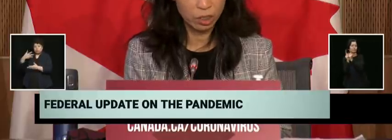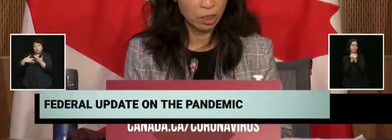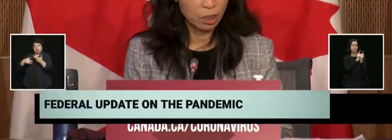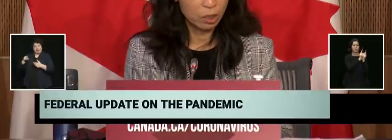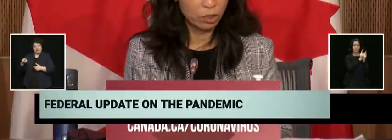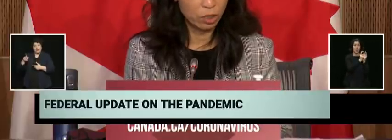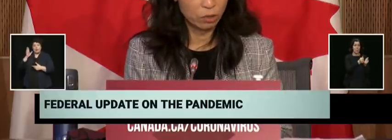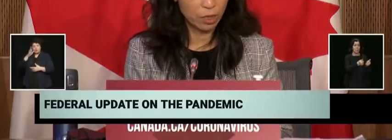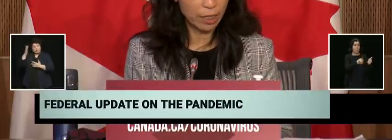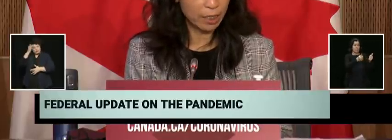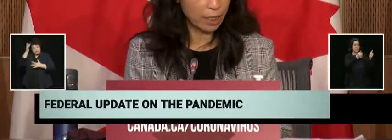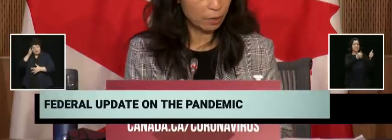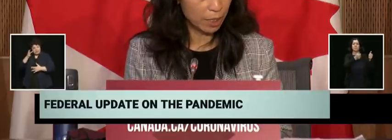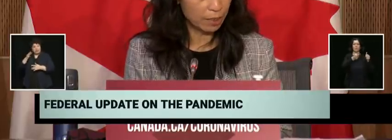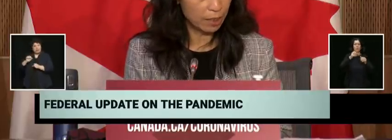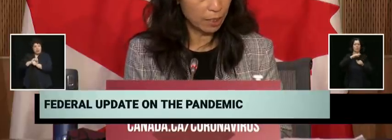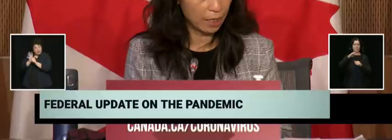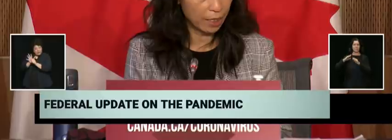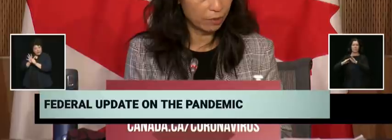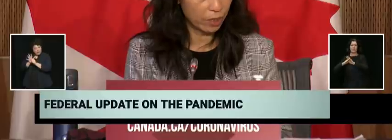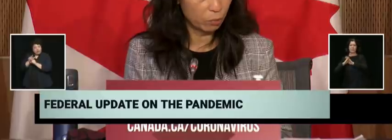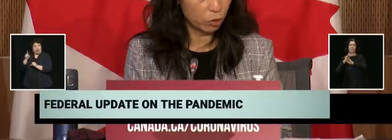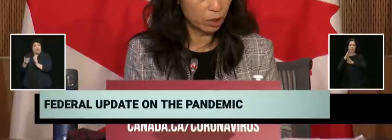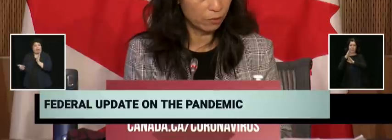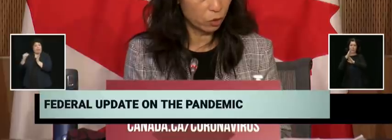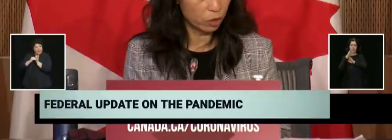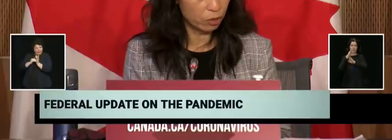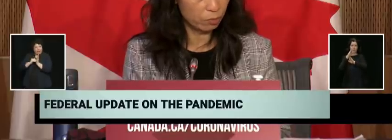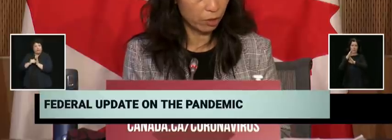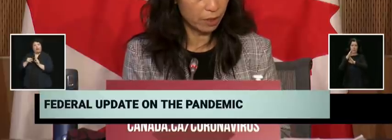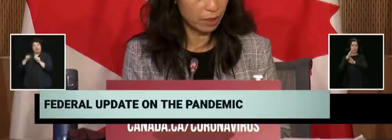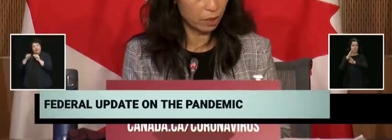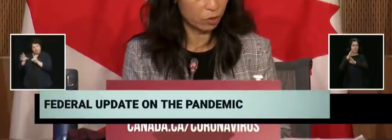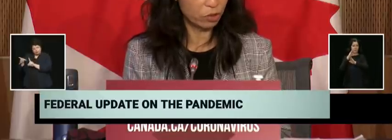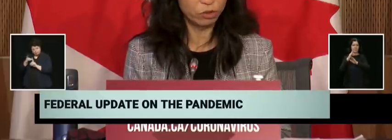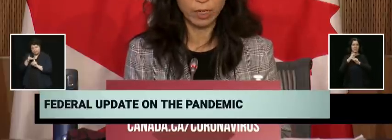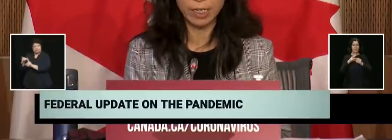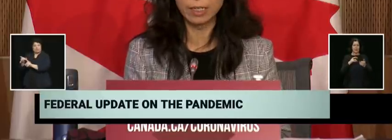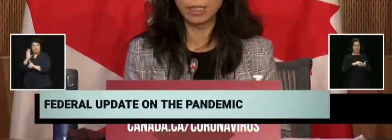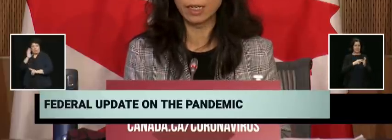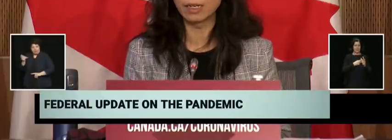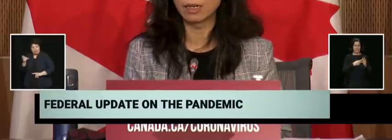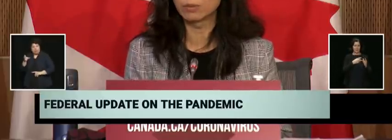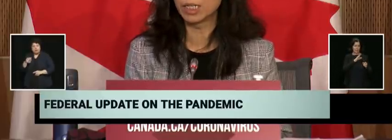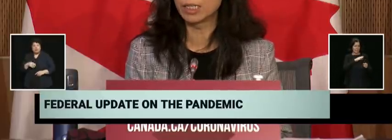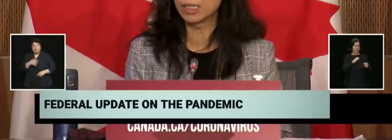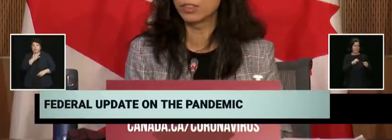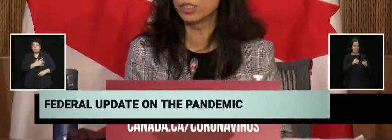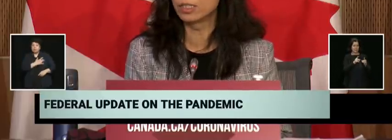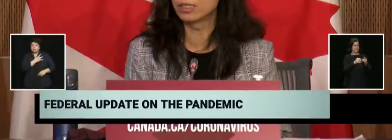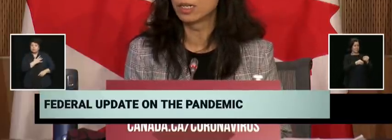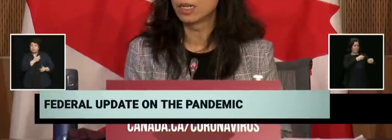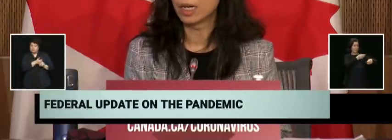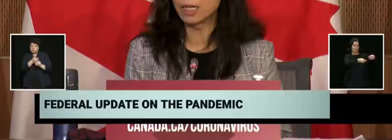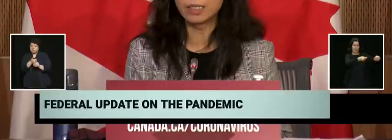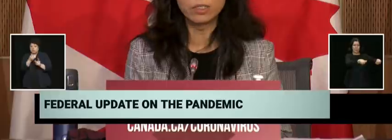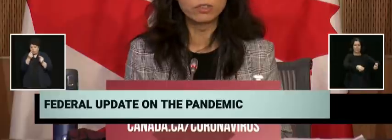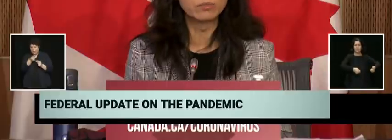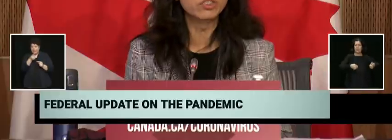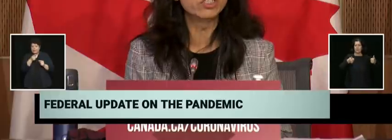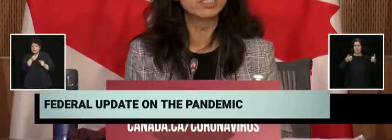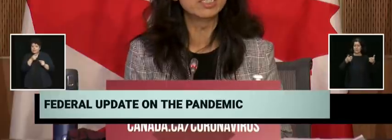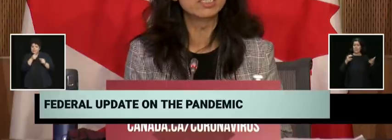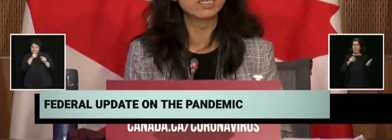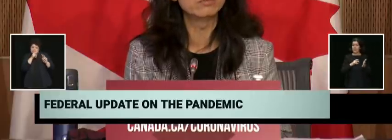surge. So getting that capacity there is very important. Of course, provinces are also tracking their hospitalizations,